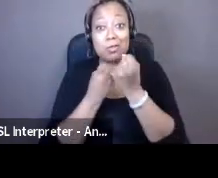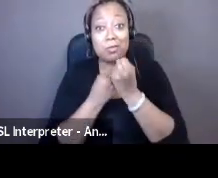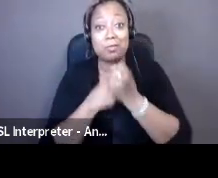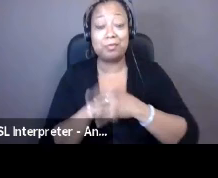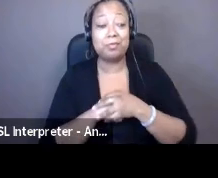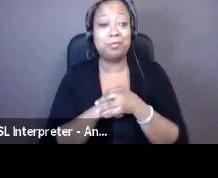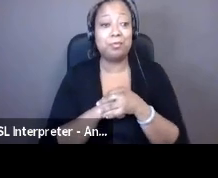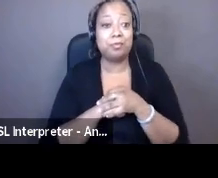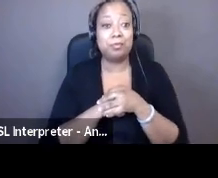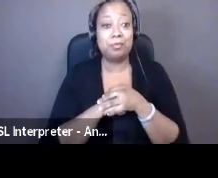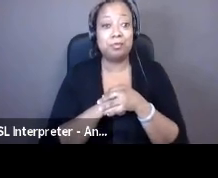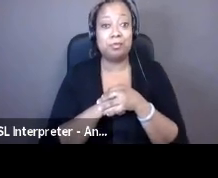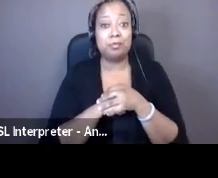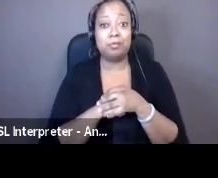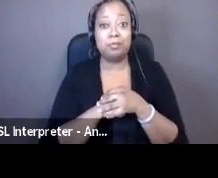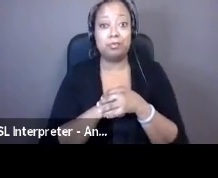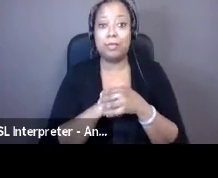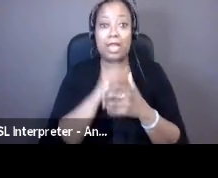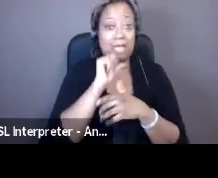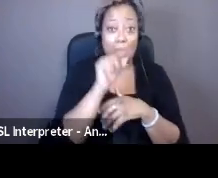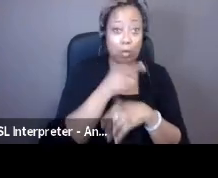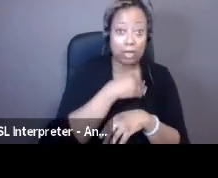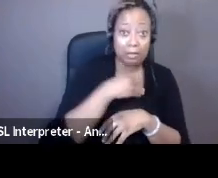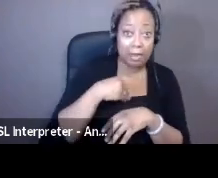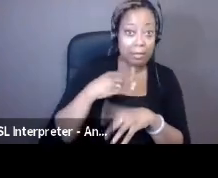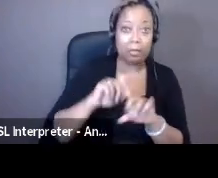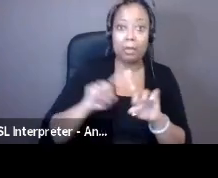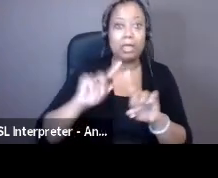and to not just members, but anyone. If